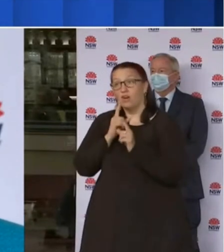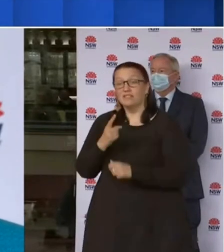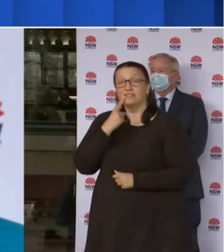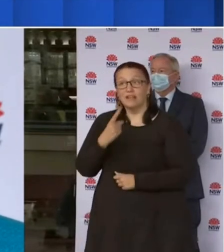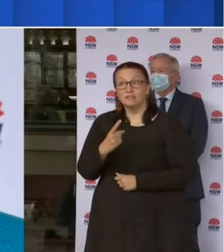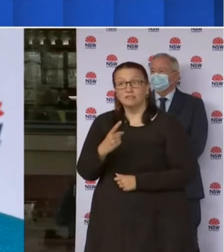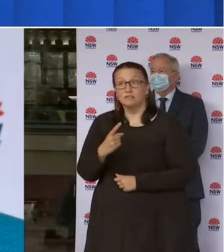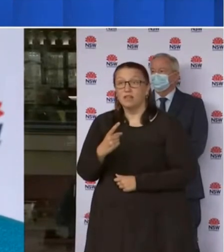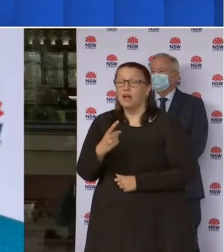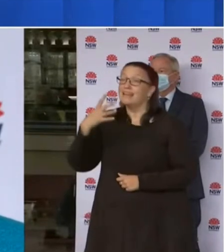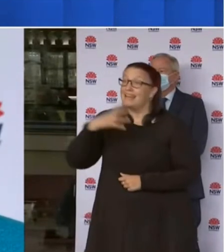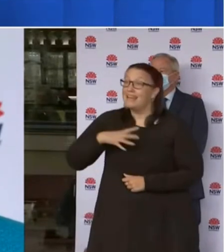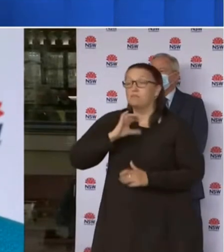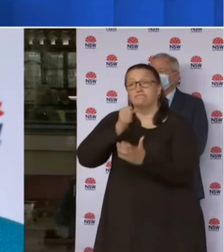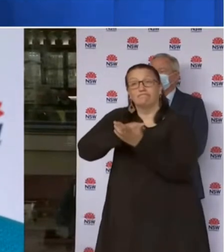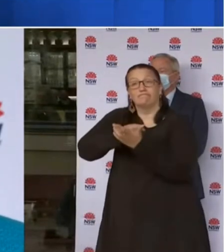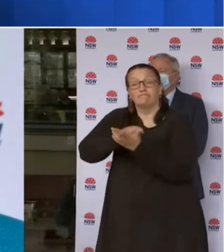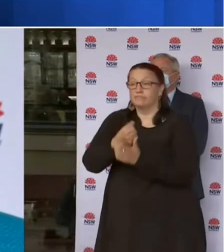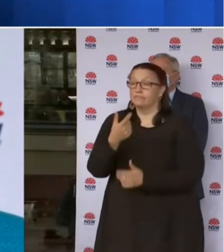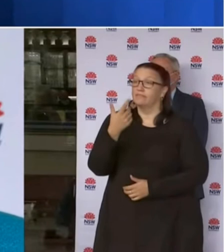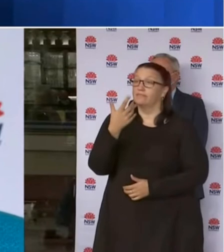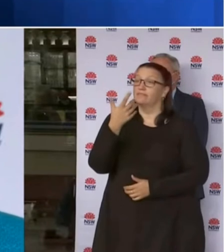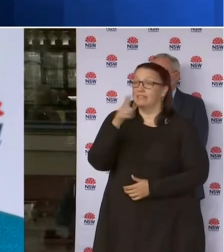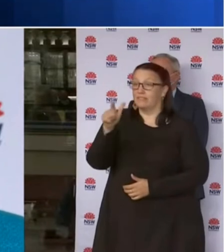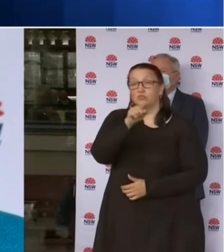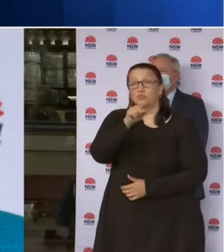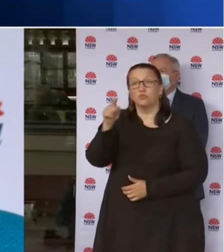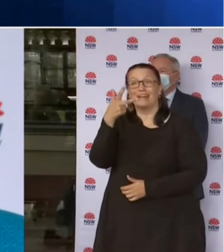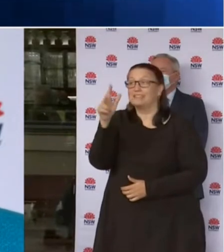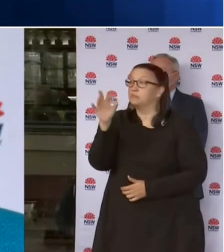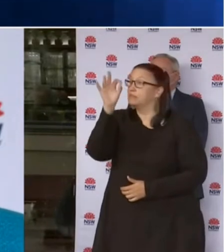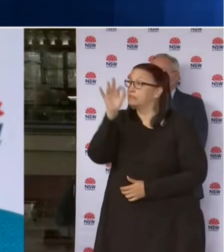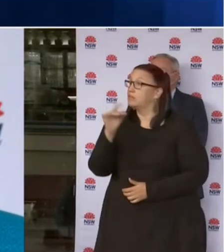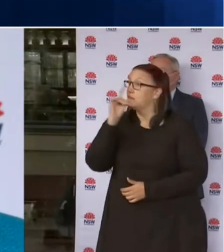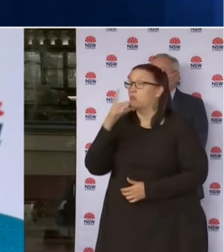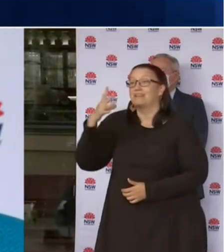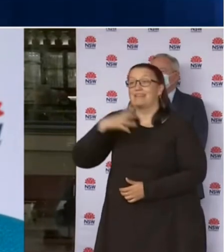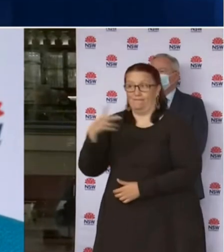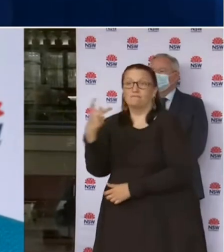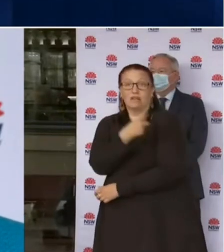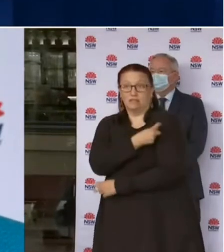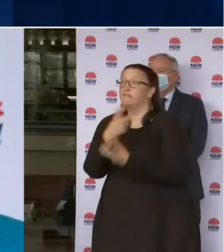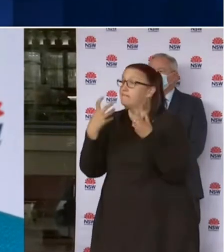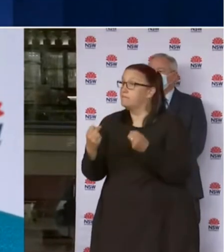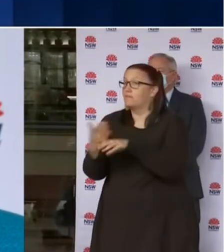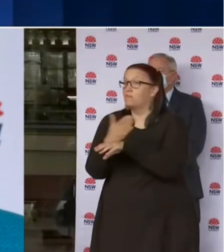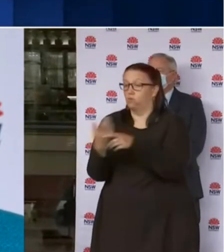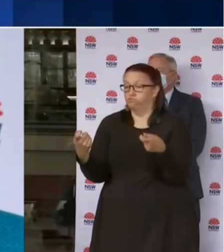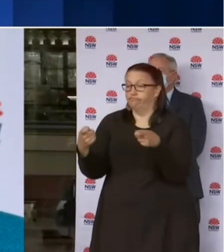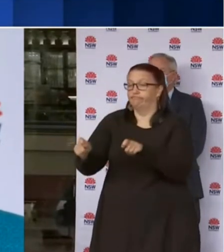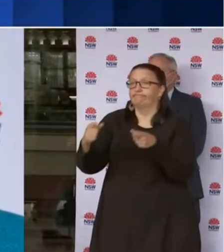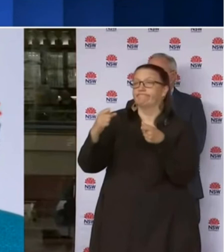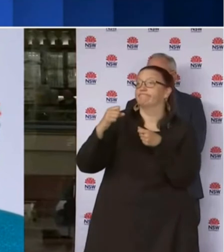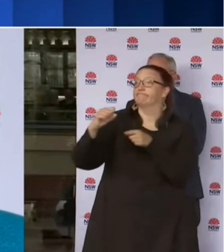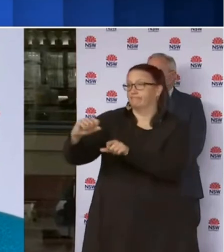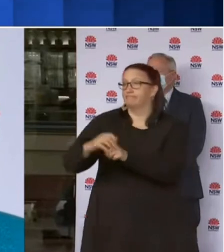conversations about what COVID normal looks like and so that is the target. I went out on a limb some time ago and said when